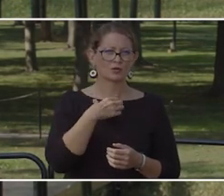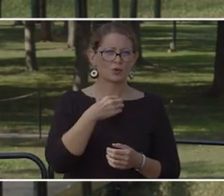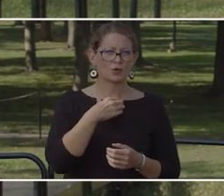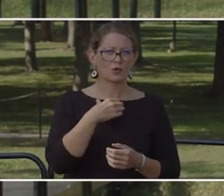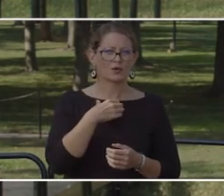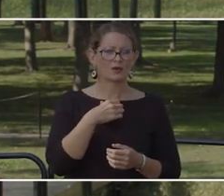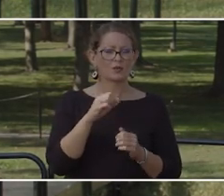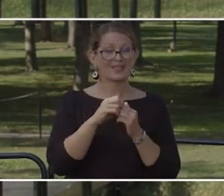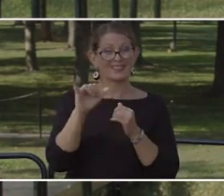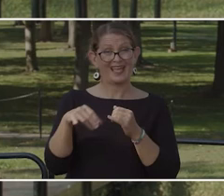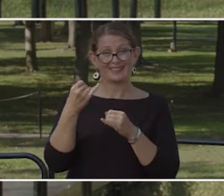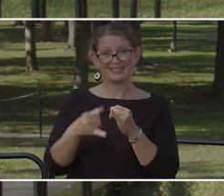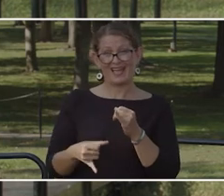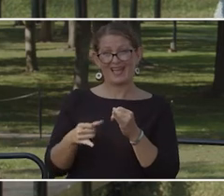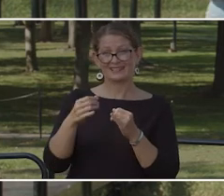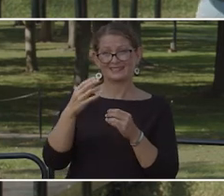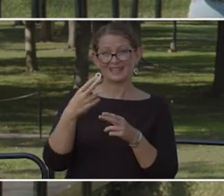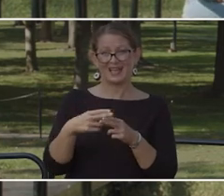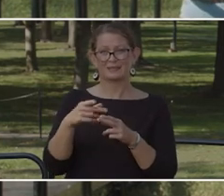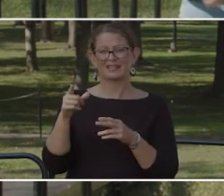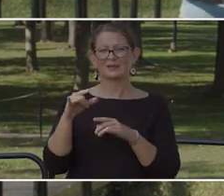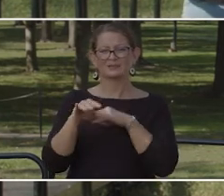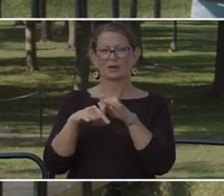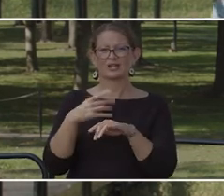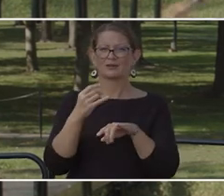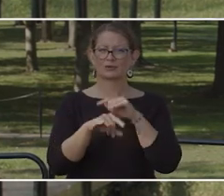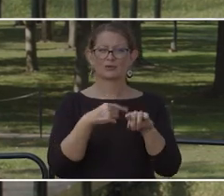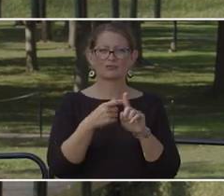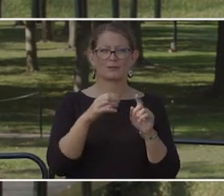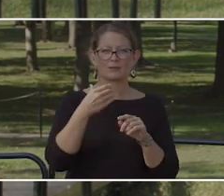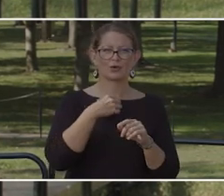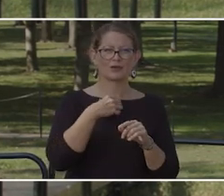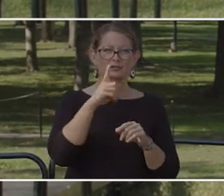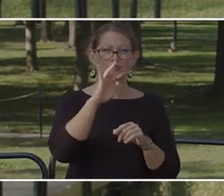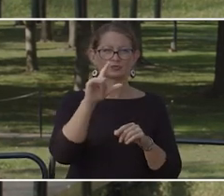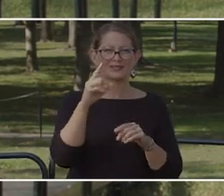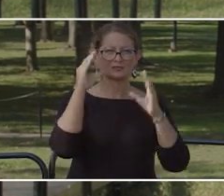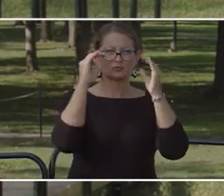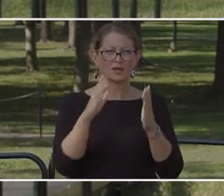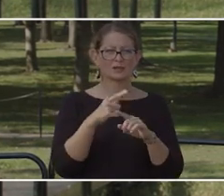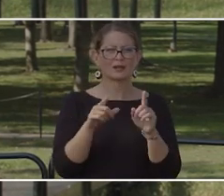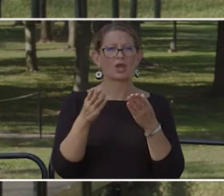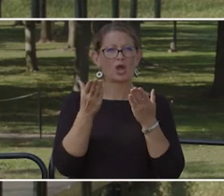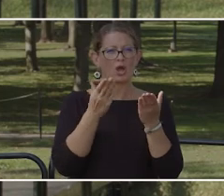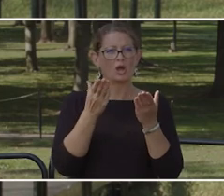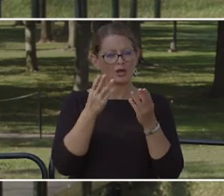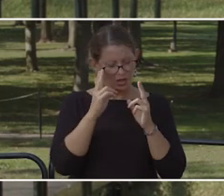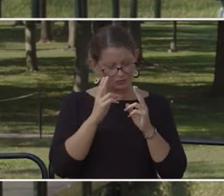last name, I suspect that Dennis tortured and was tortured by his Marine Corps drill instructors, but he served honorably in